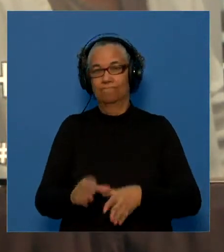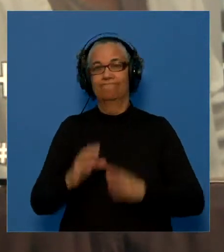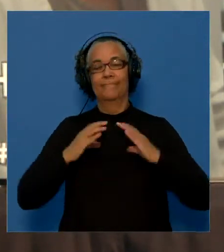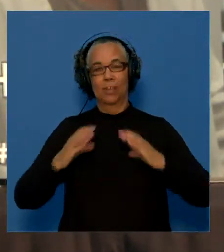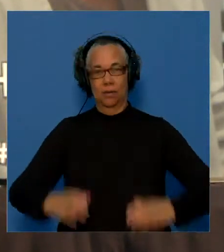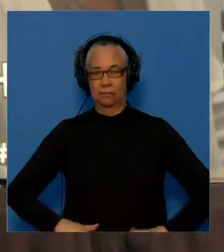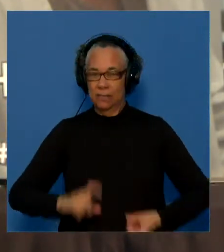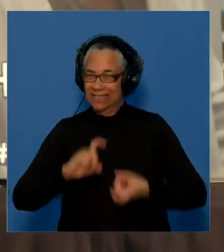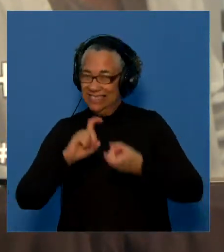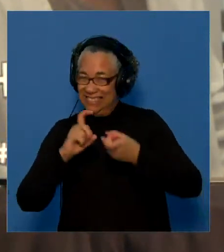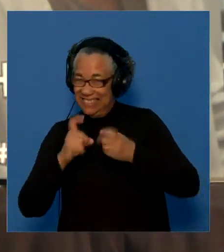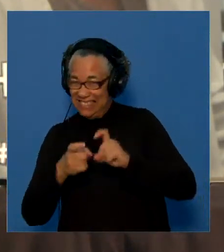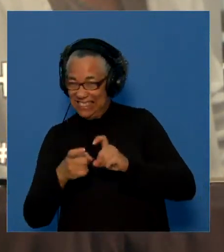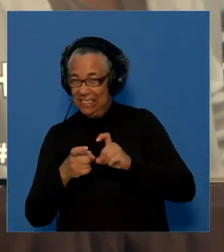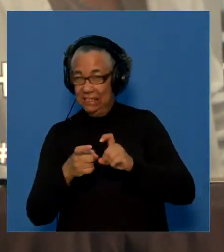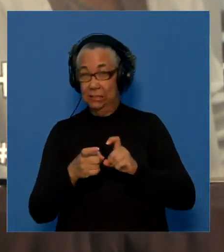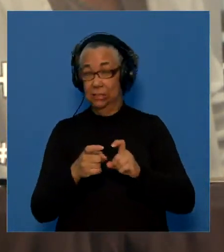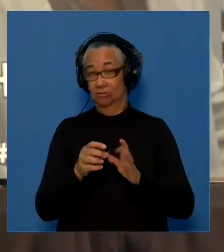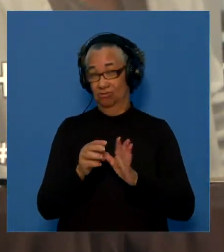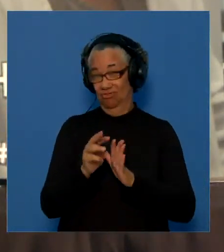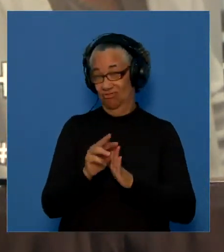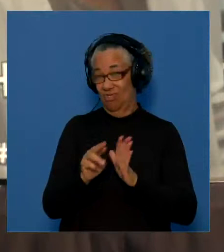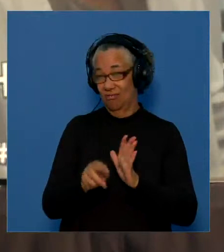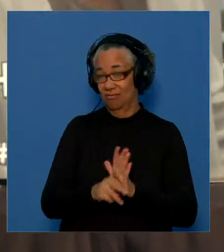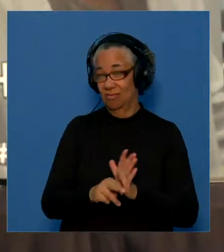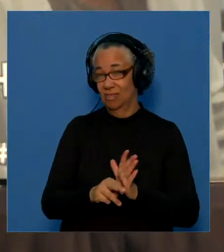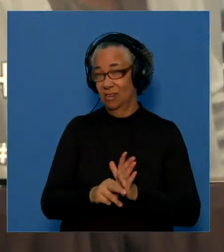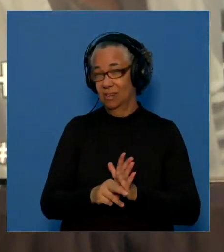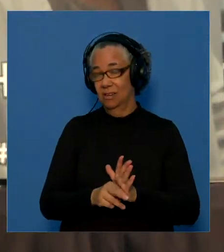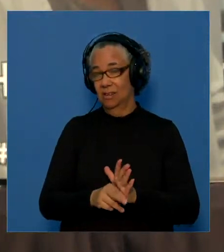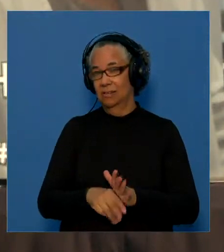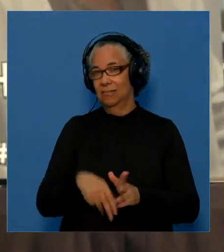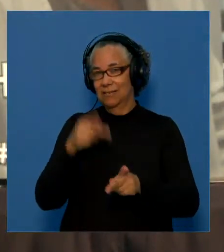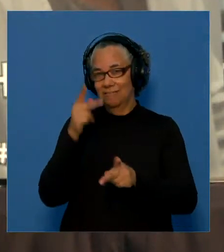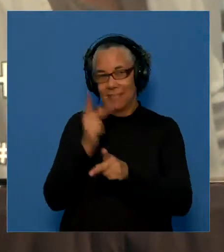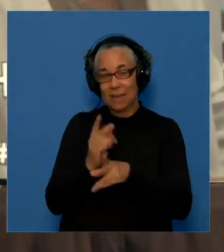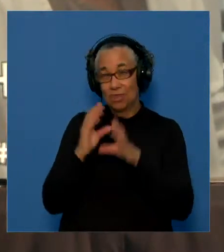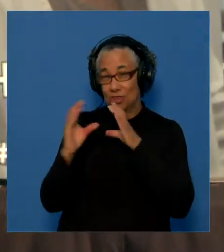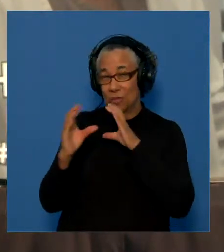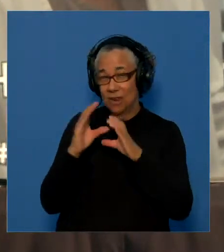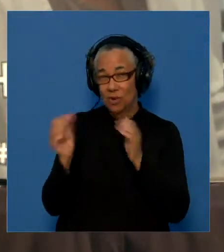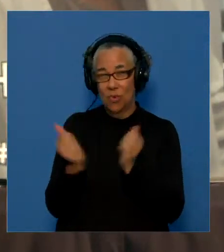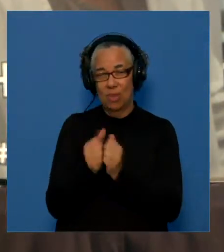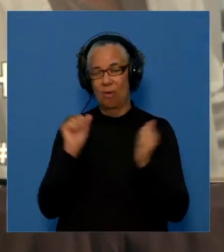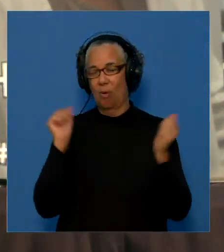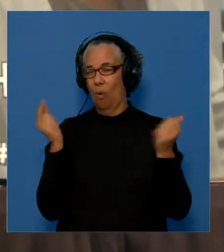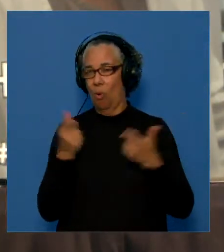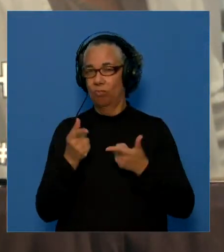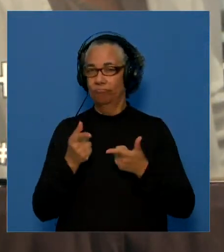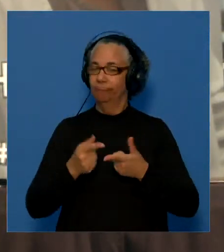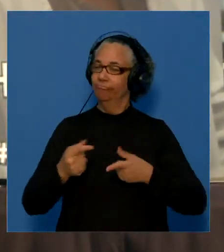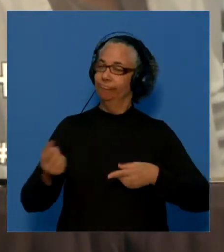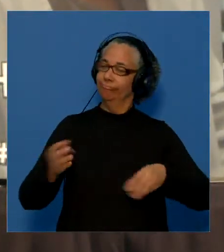measures. To that end, Customs has maintained communication with all courier services to troubleshoot critical